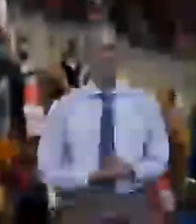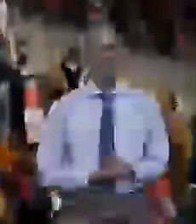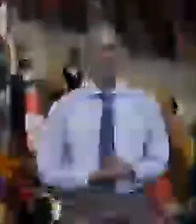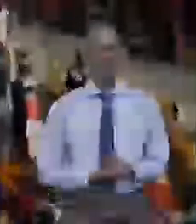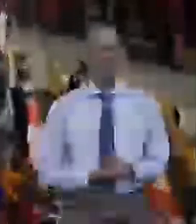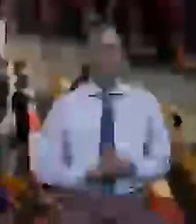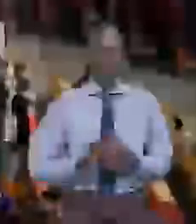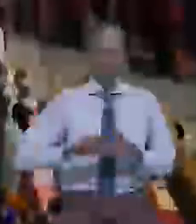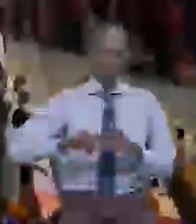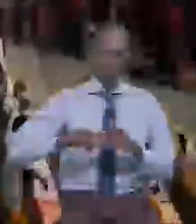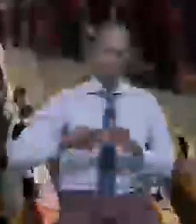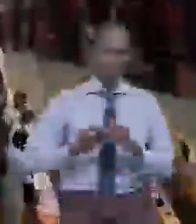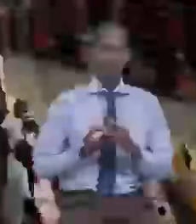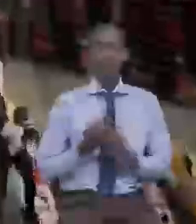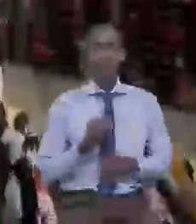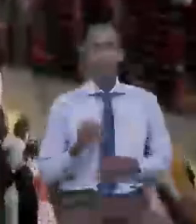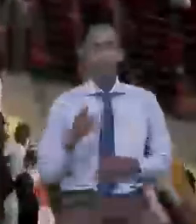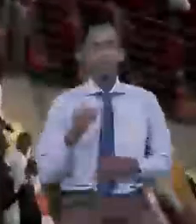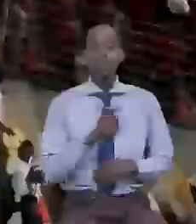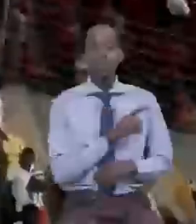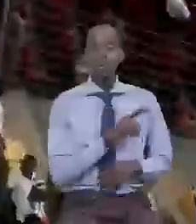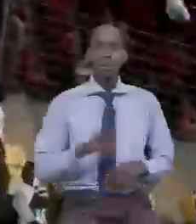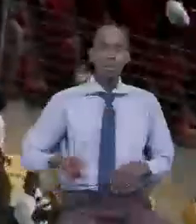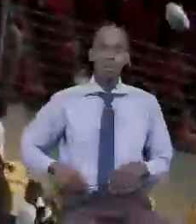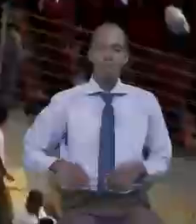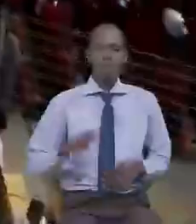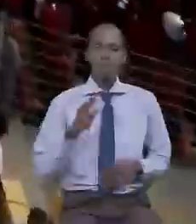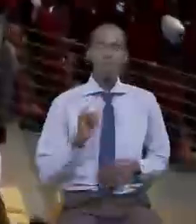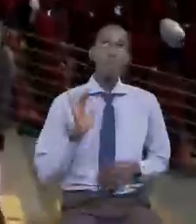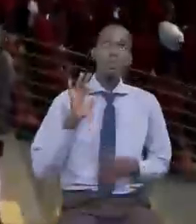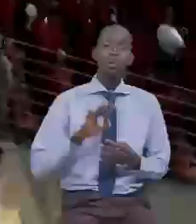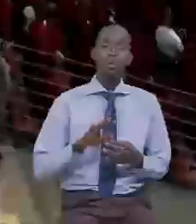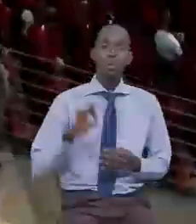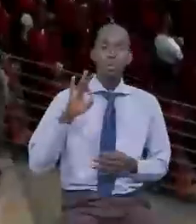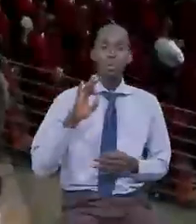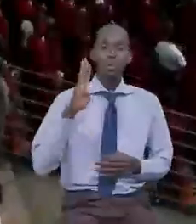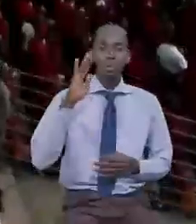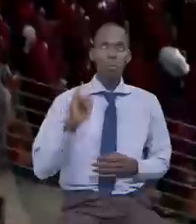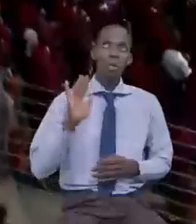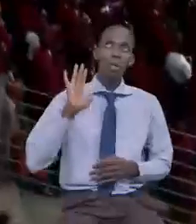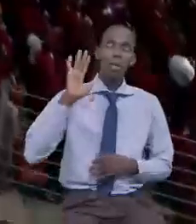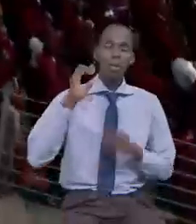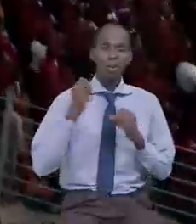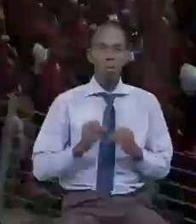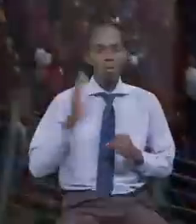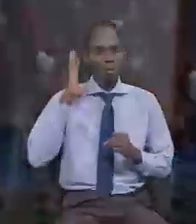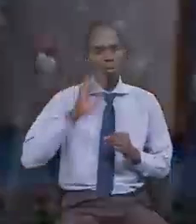Activation. The Lord, by his spirit, by his power, will